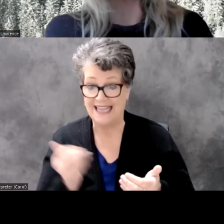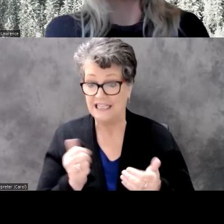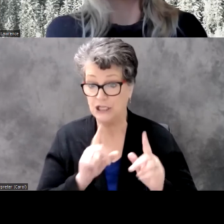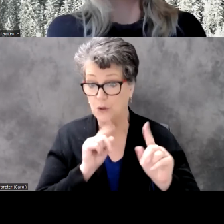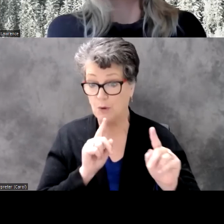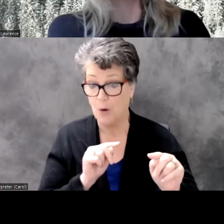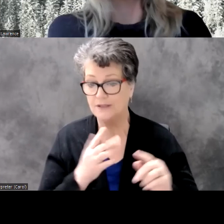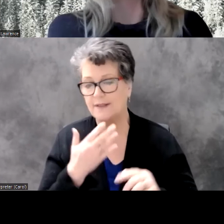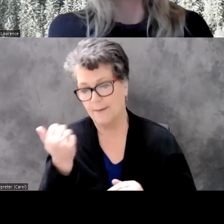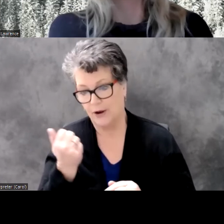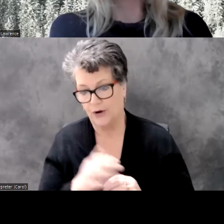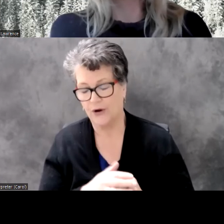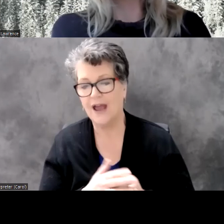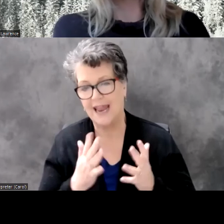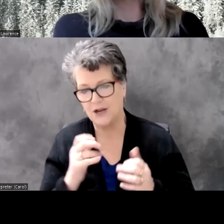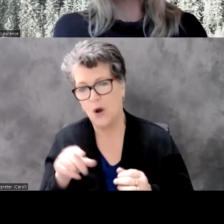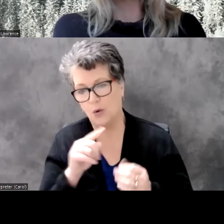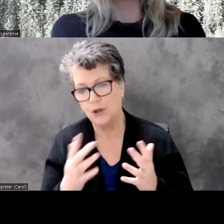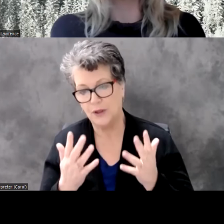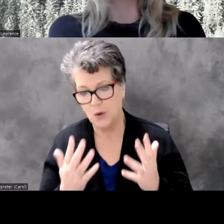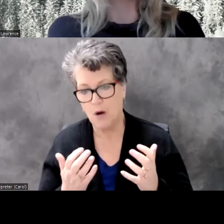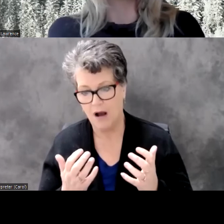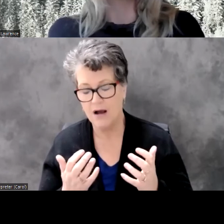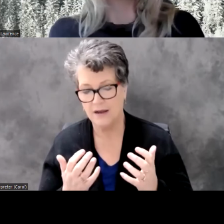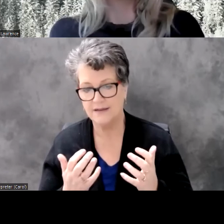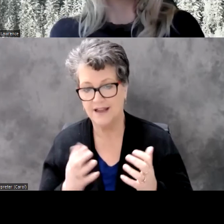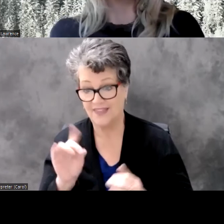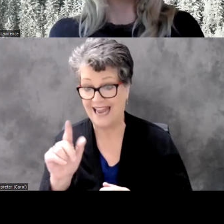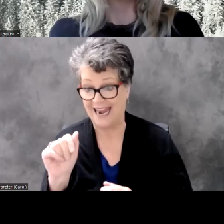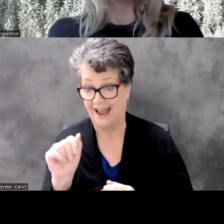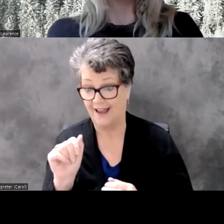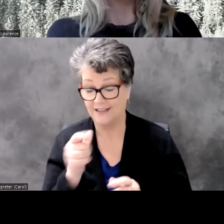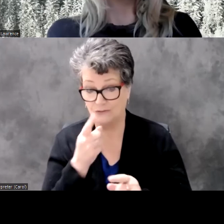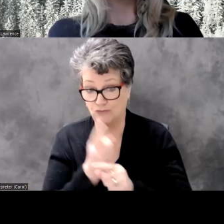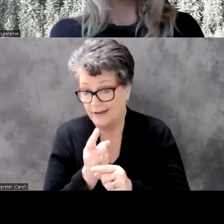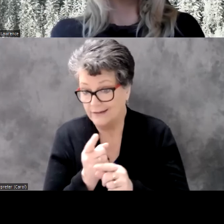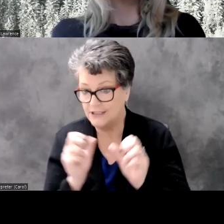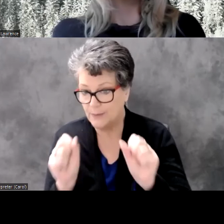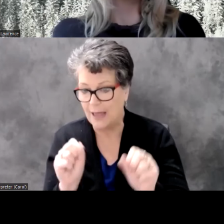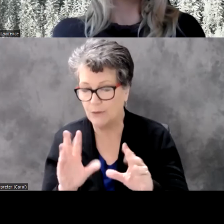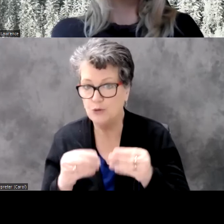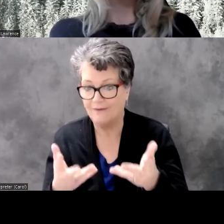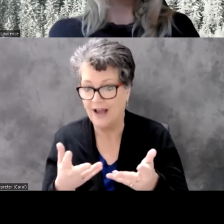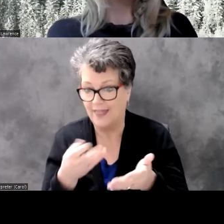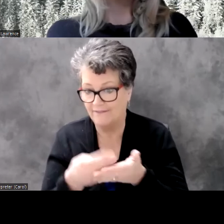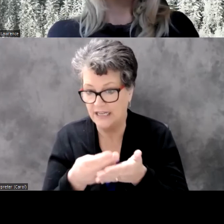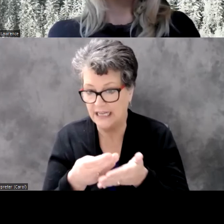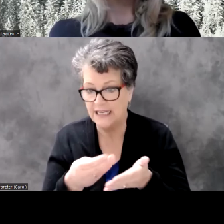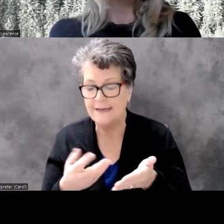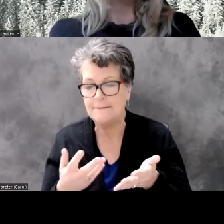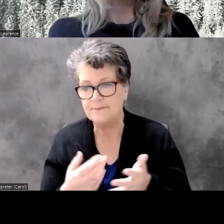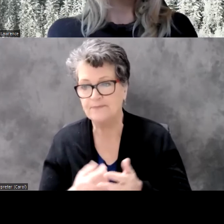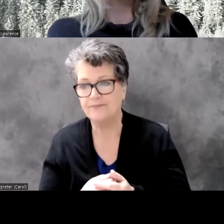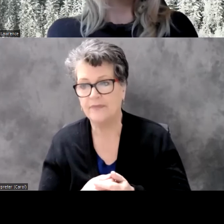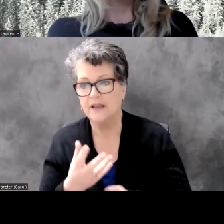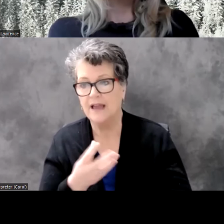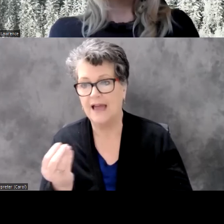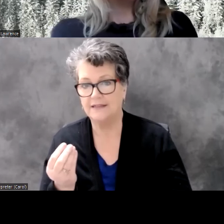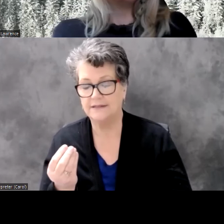better. And I know you guys want the data, right, to be able to provide this funding. And also